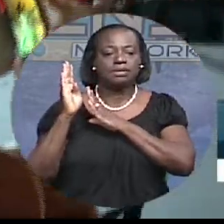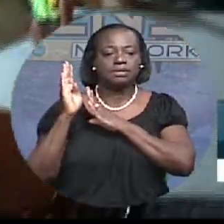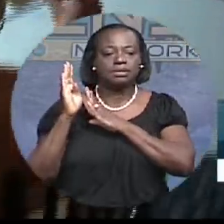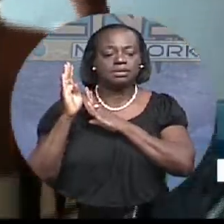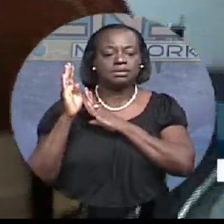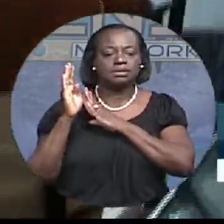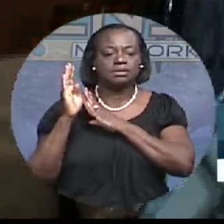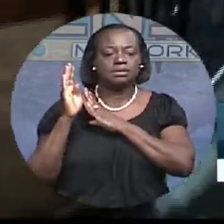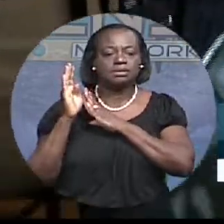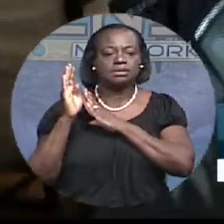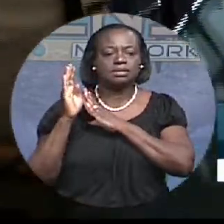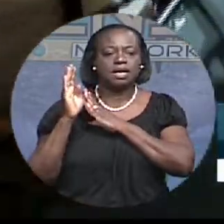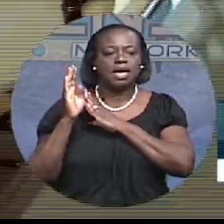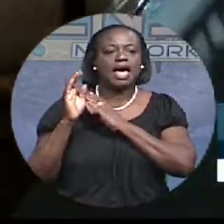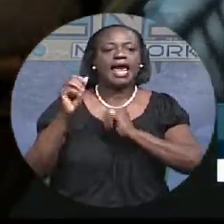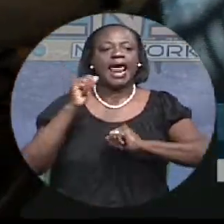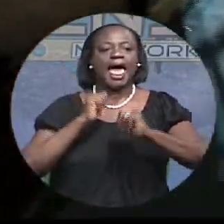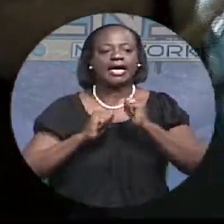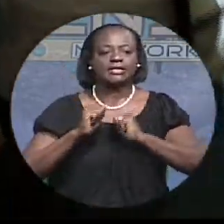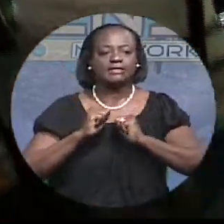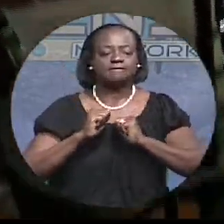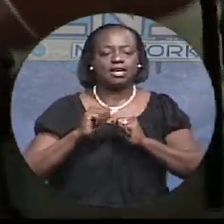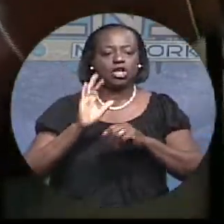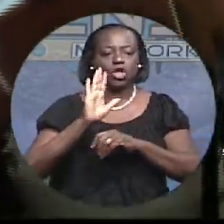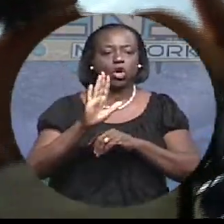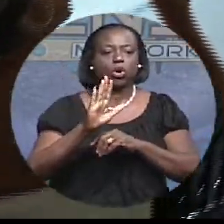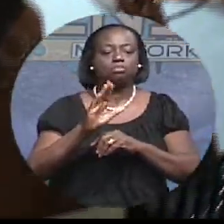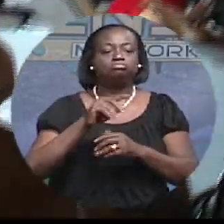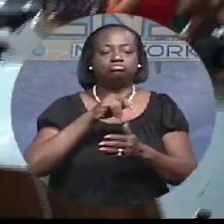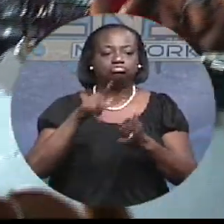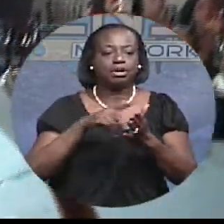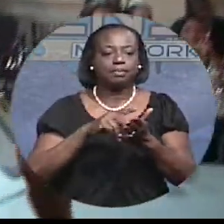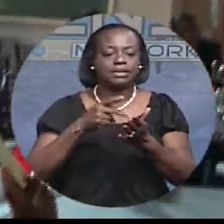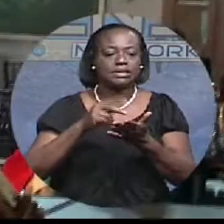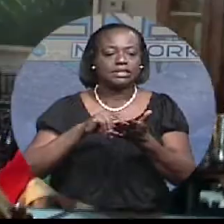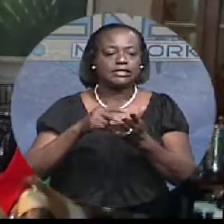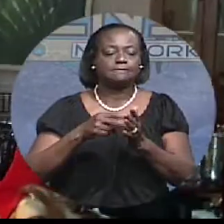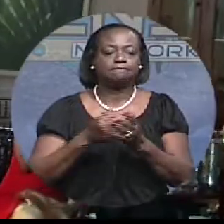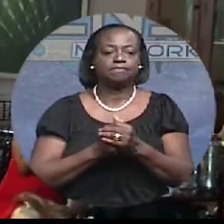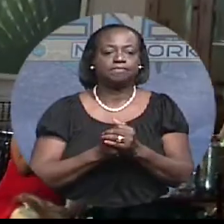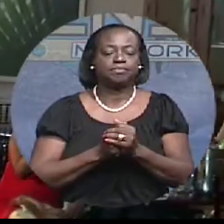here and actually activate your purpose and your passion for what you wanted to join the